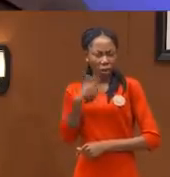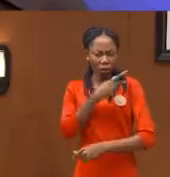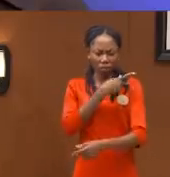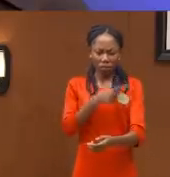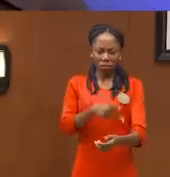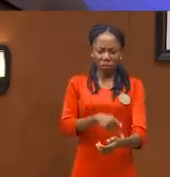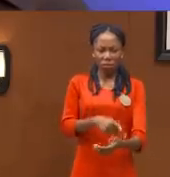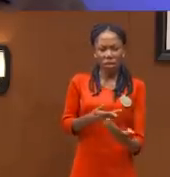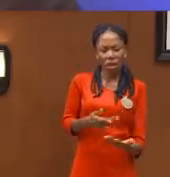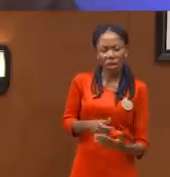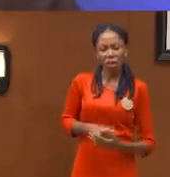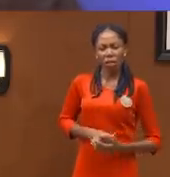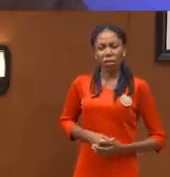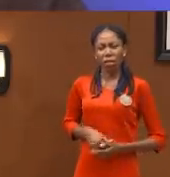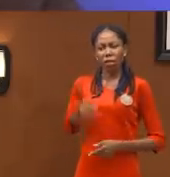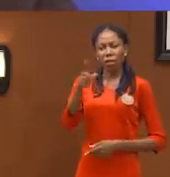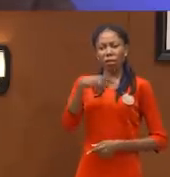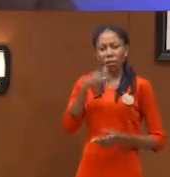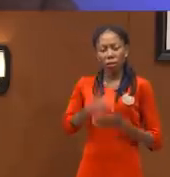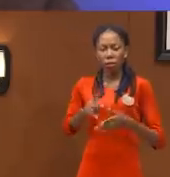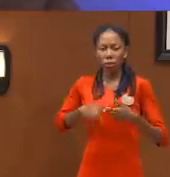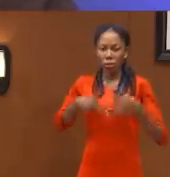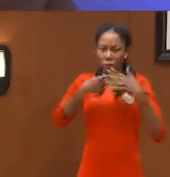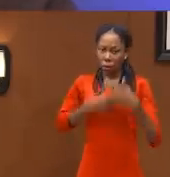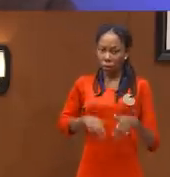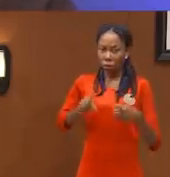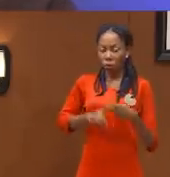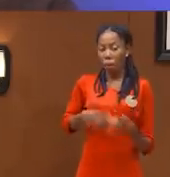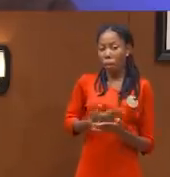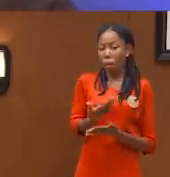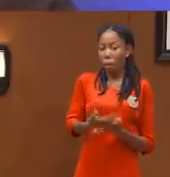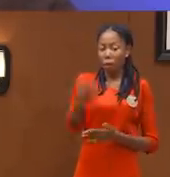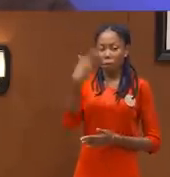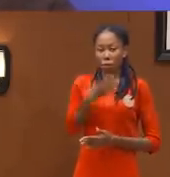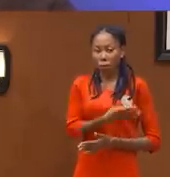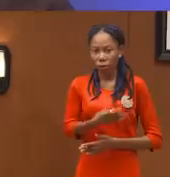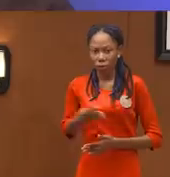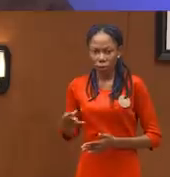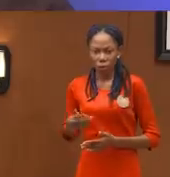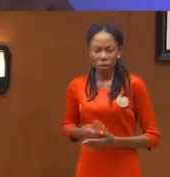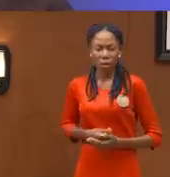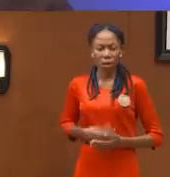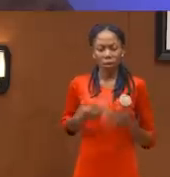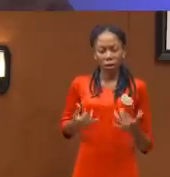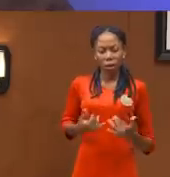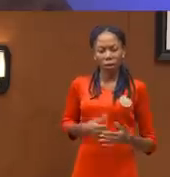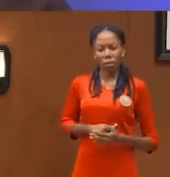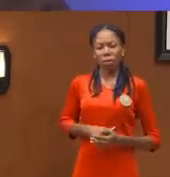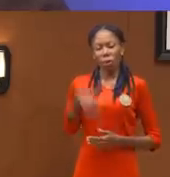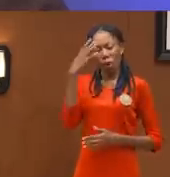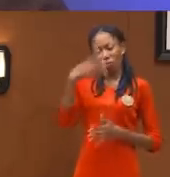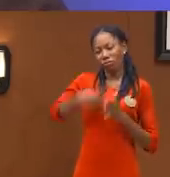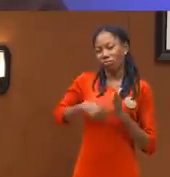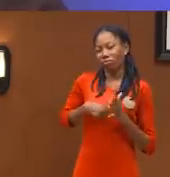called him to tell him, okay, let's start buying baby things now. Because things are very, very expensive. We should start buying baby things